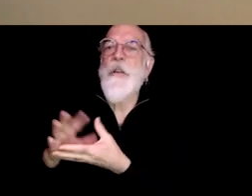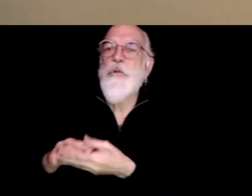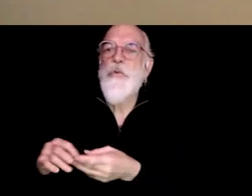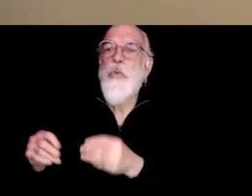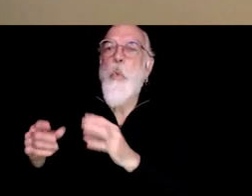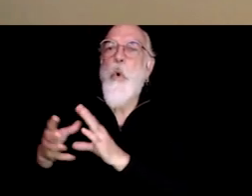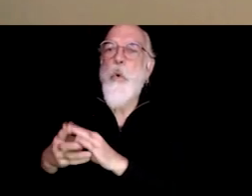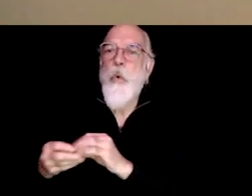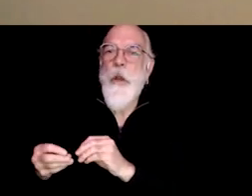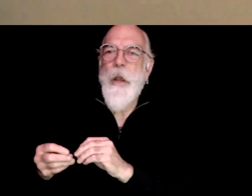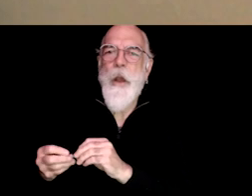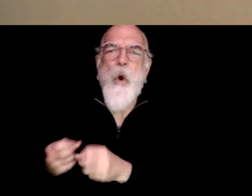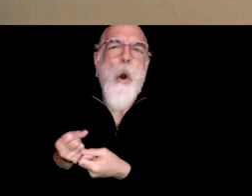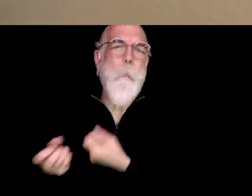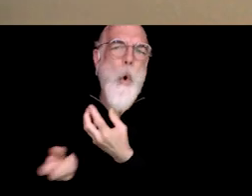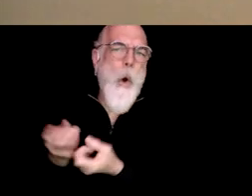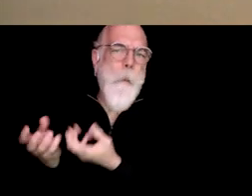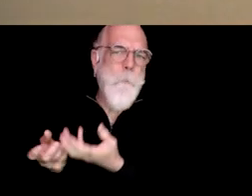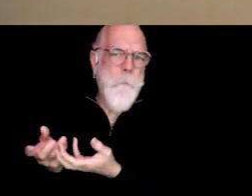a great poem.